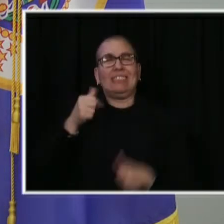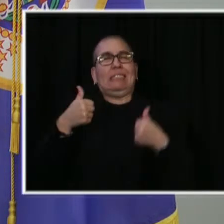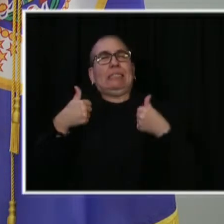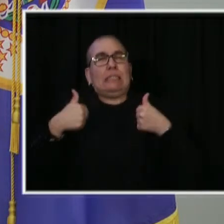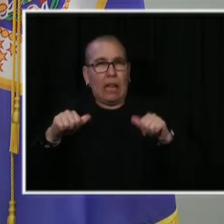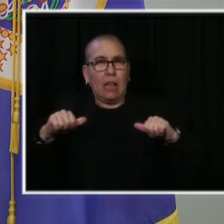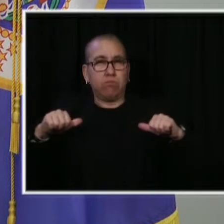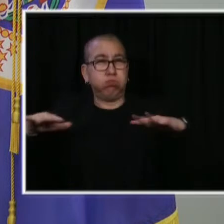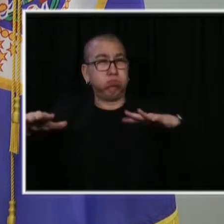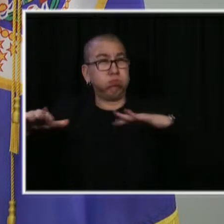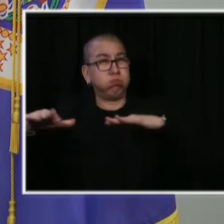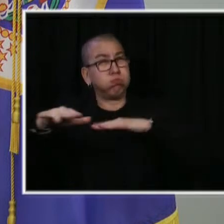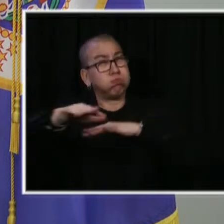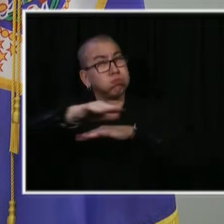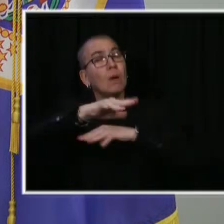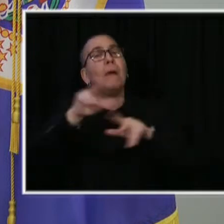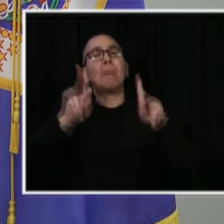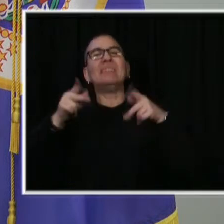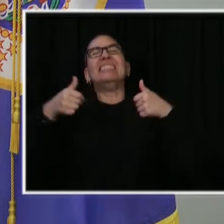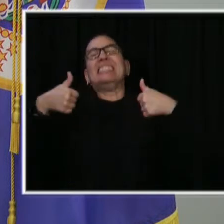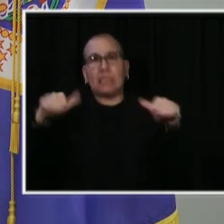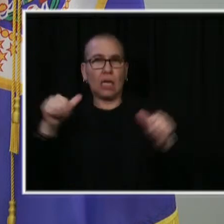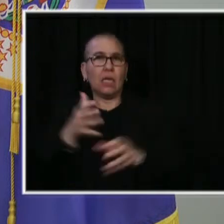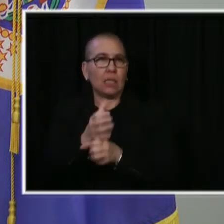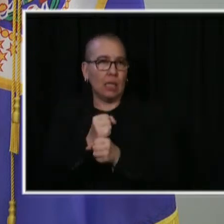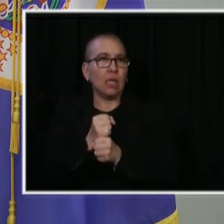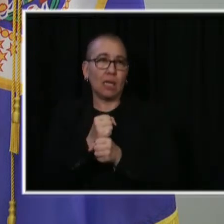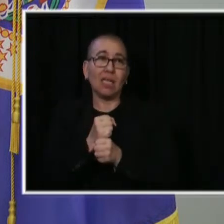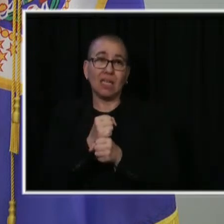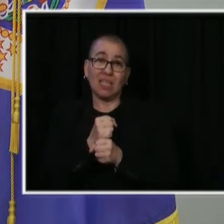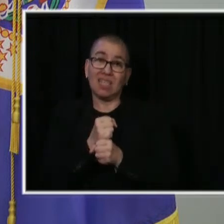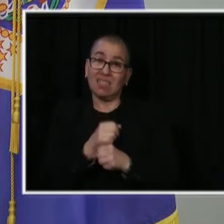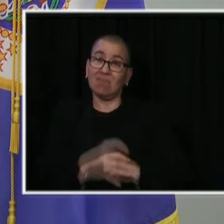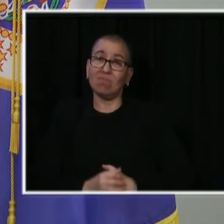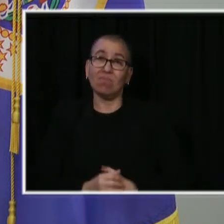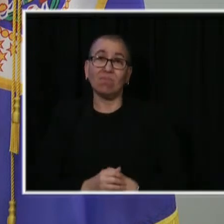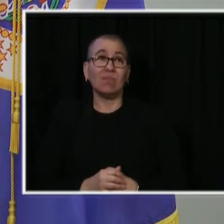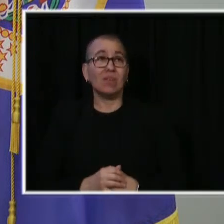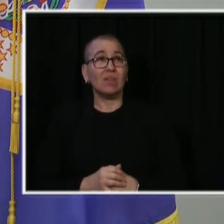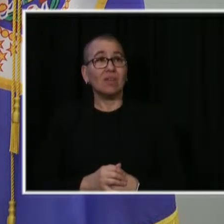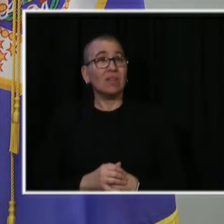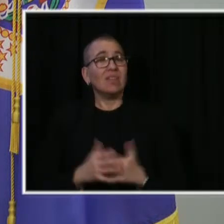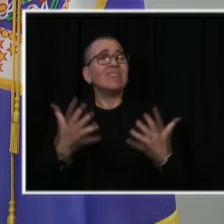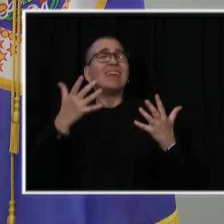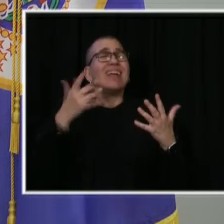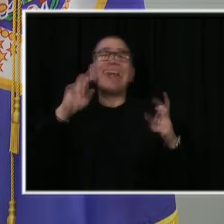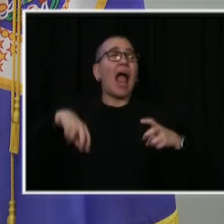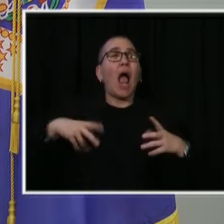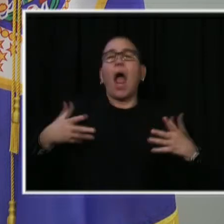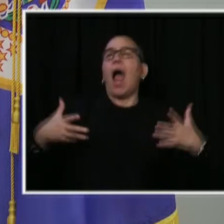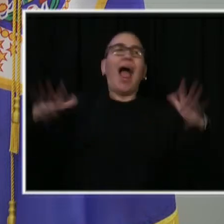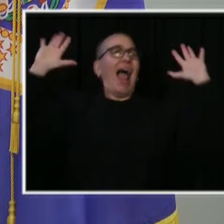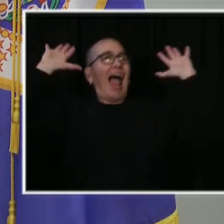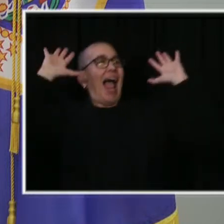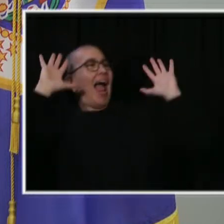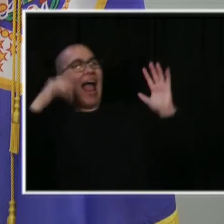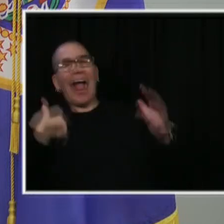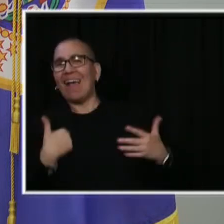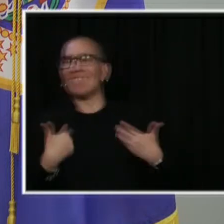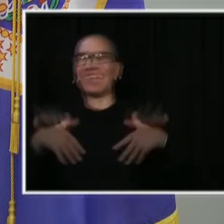in our capability to manage this virus going forward is not the experience that many people are having around the